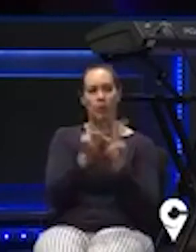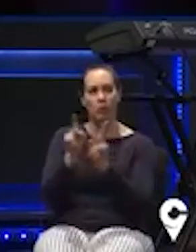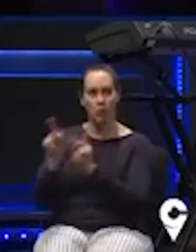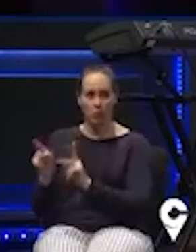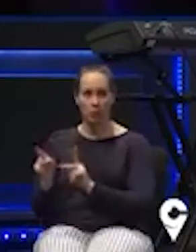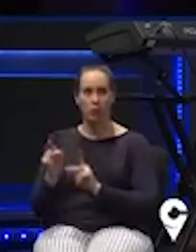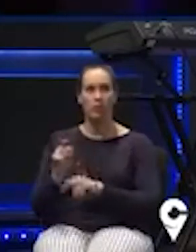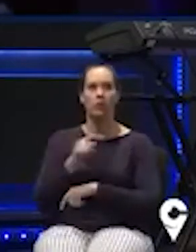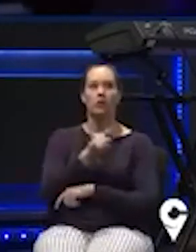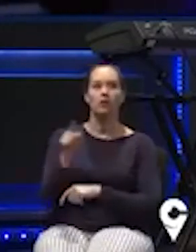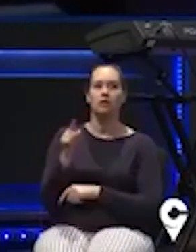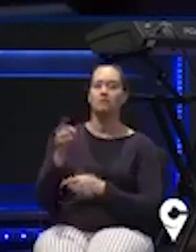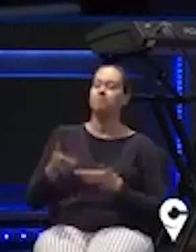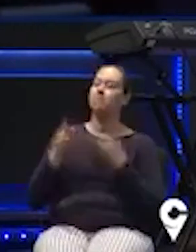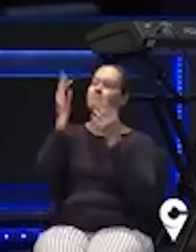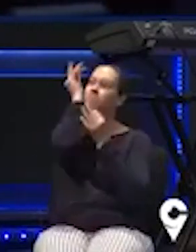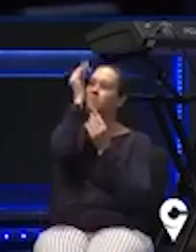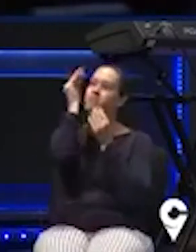Jesus.